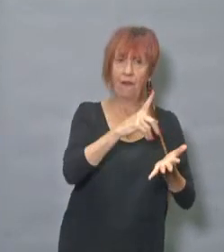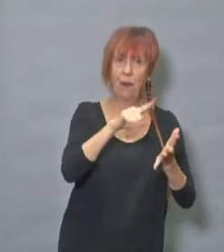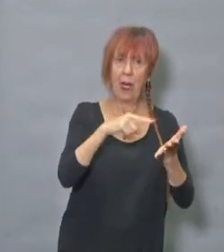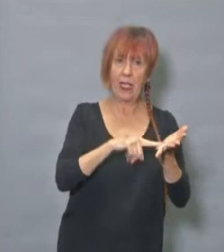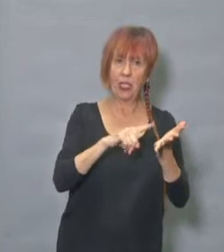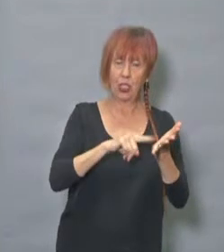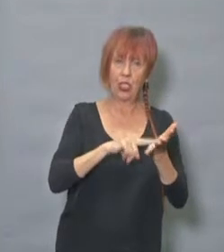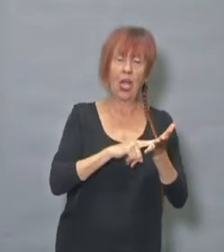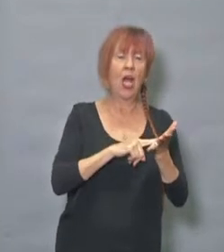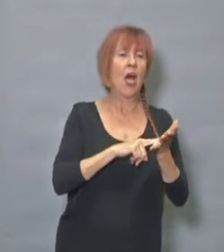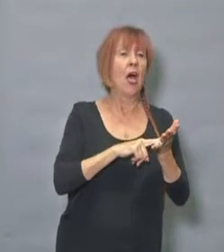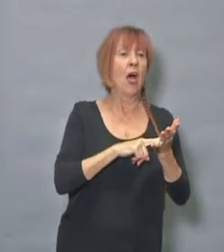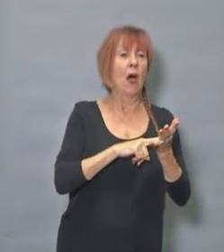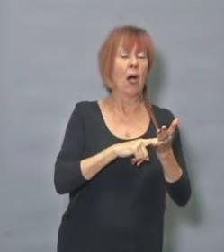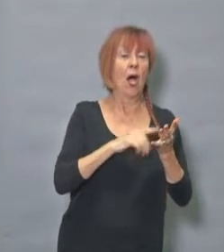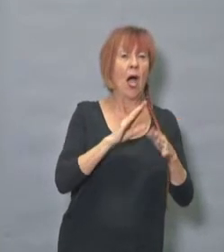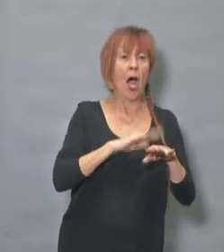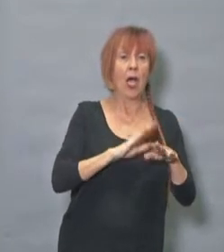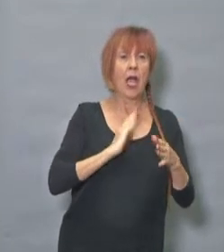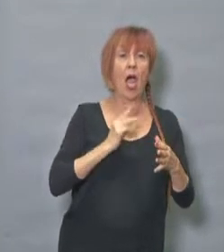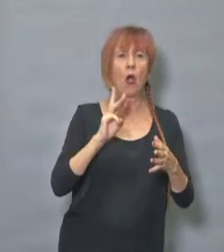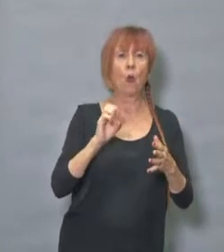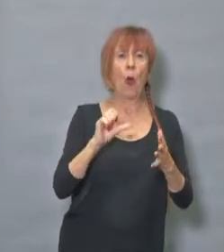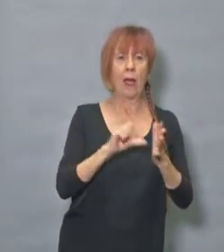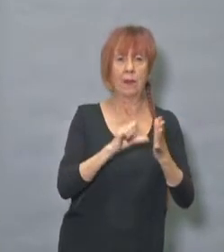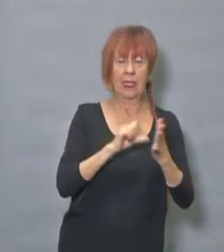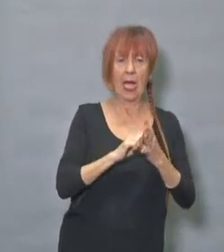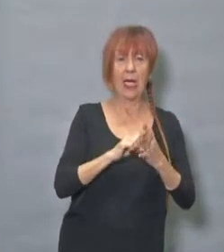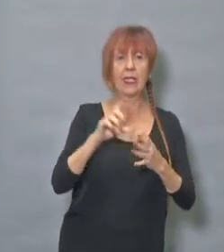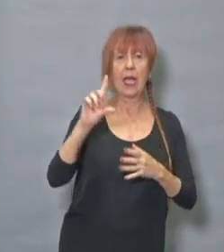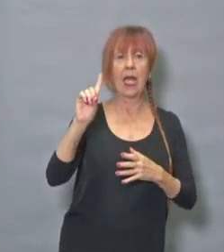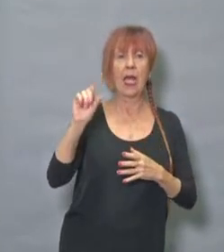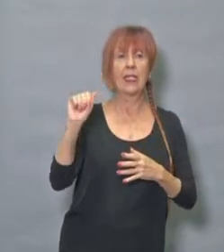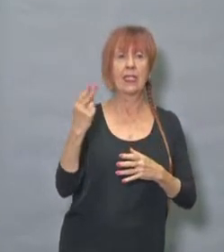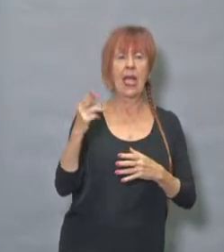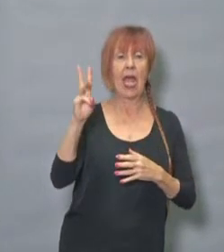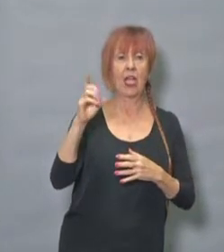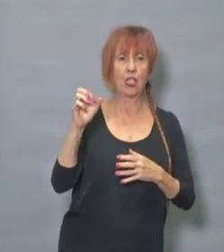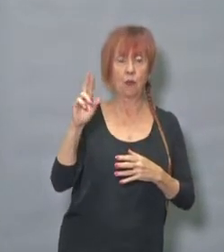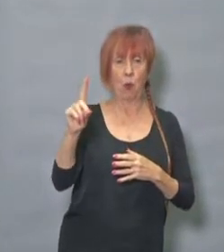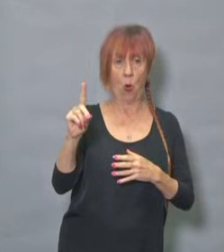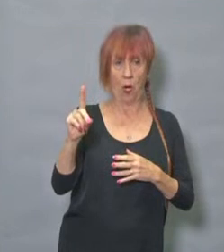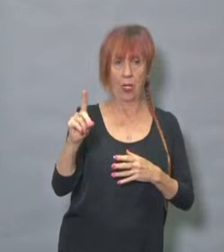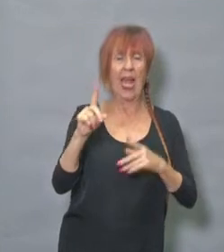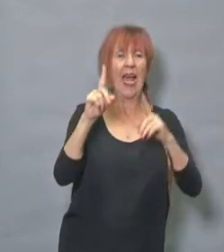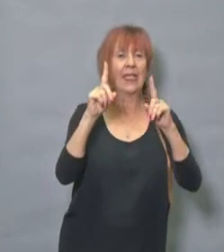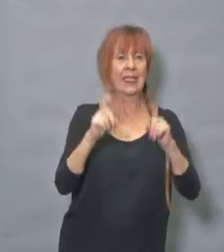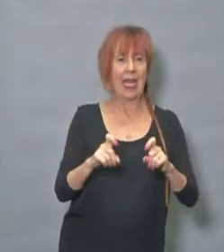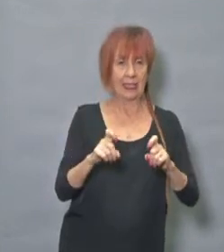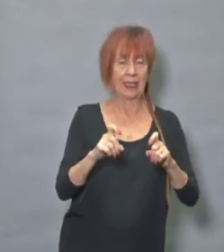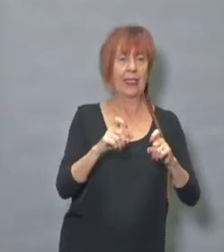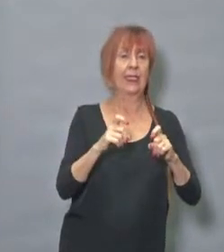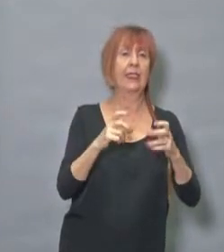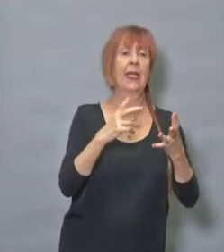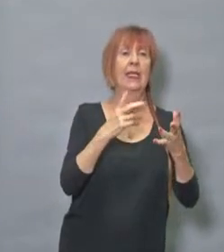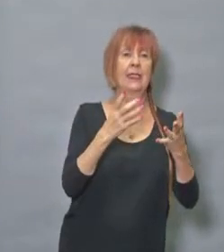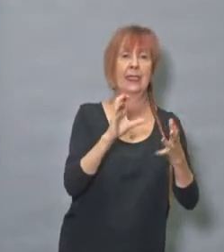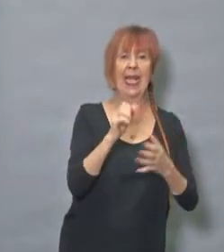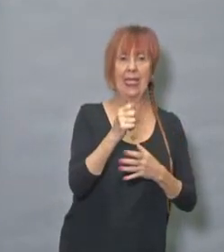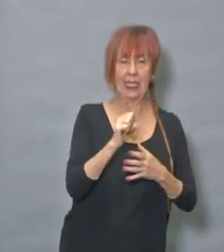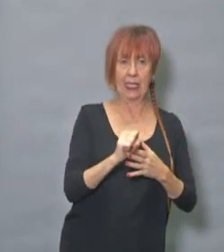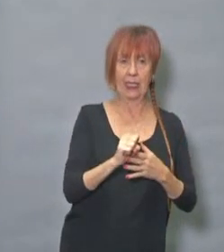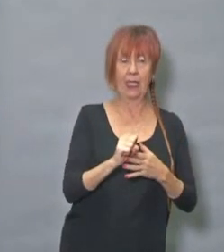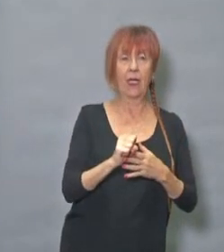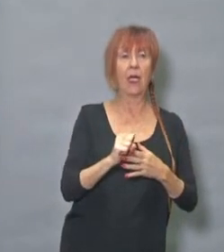well as our dashboard with testing case and death data, and our recovery dashboard on our